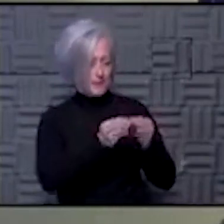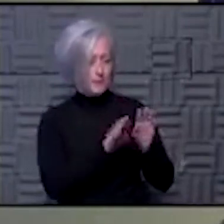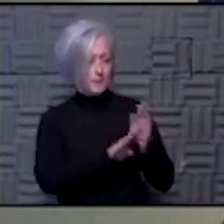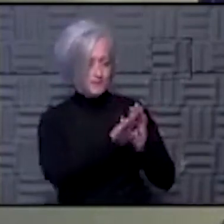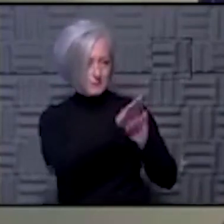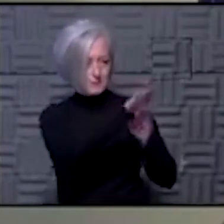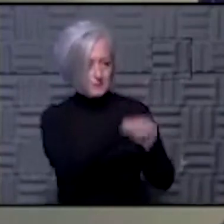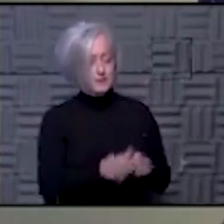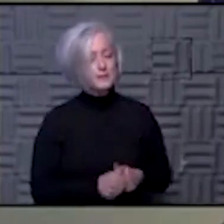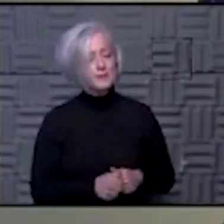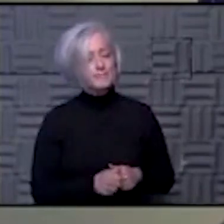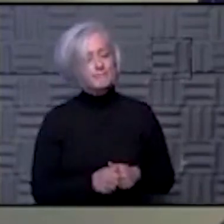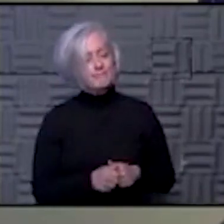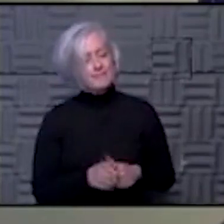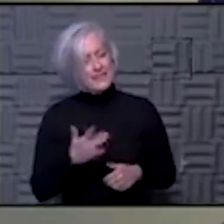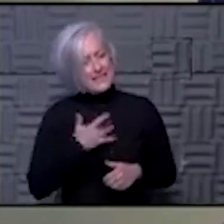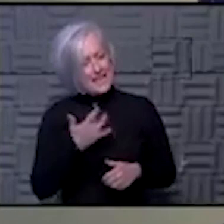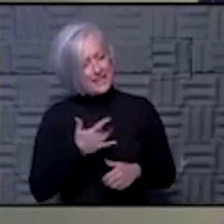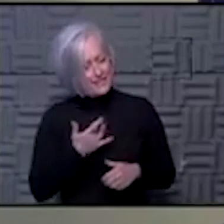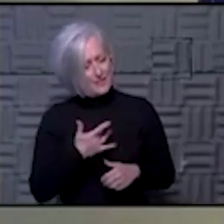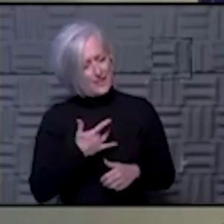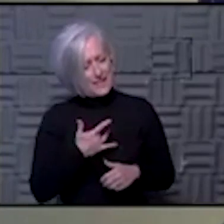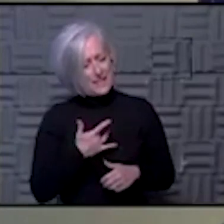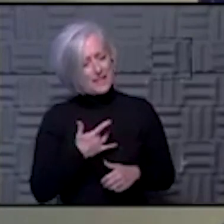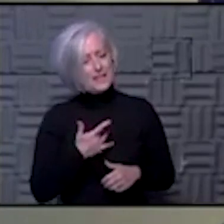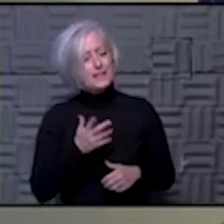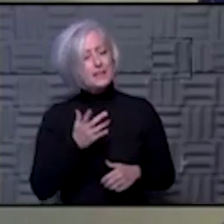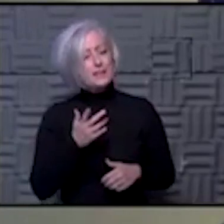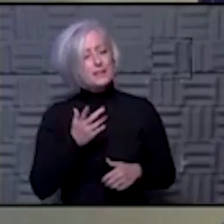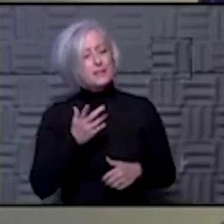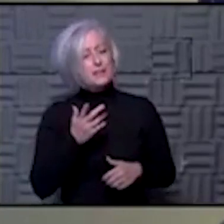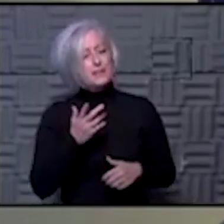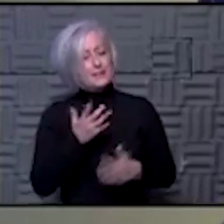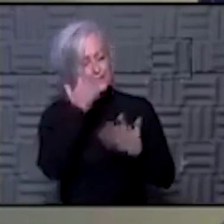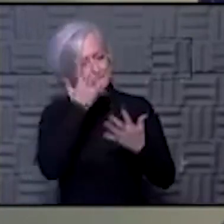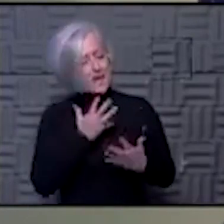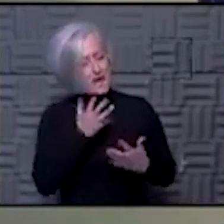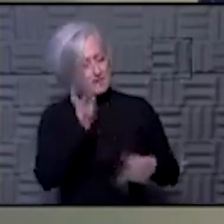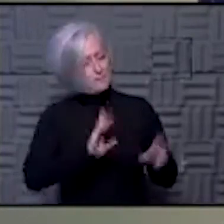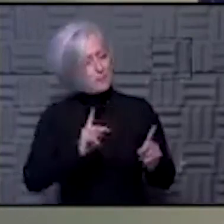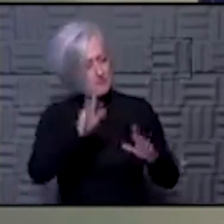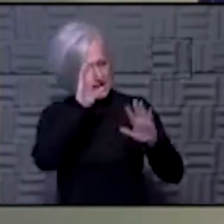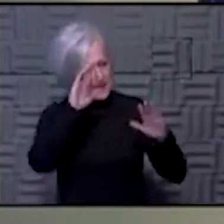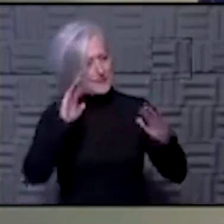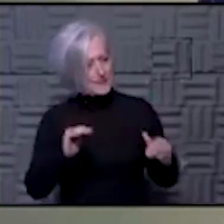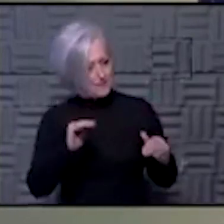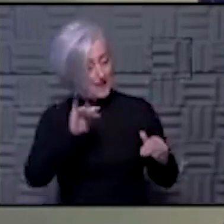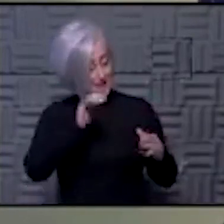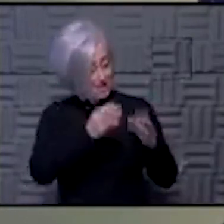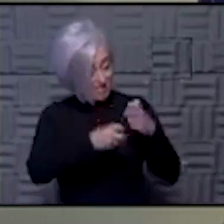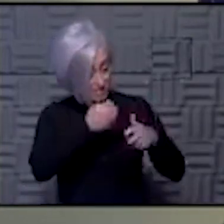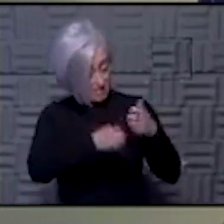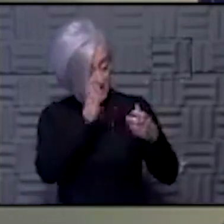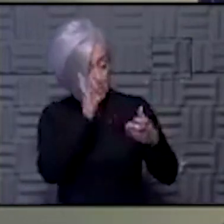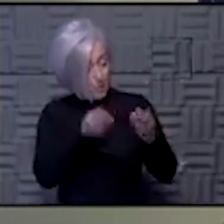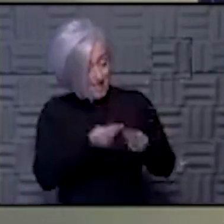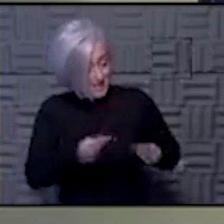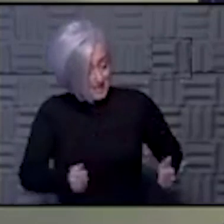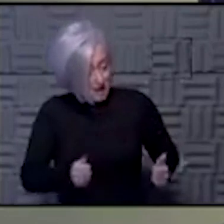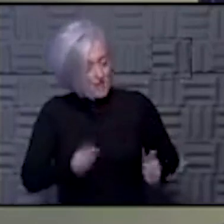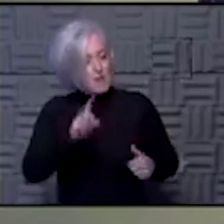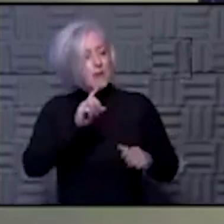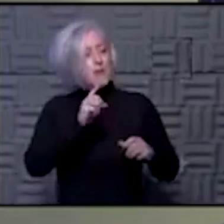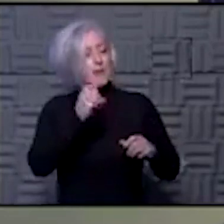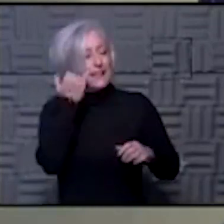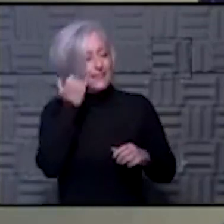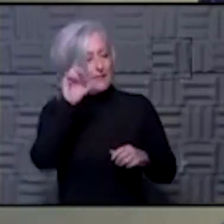that people will expect us to solve this problem by enforcement. There is simply not enough personnel